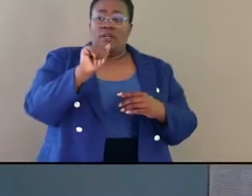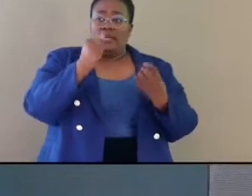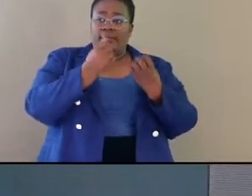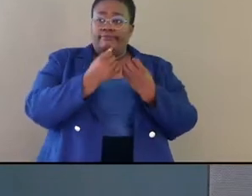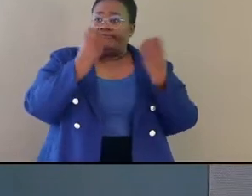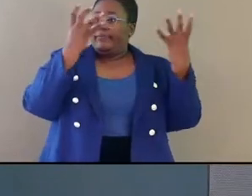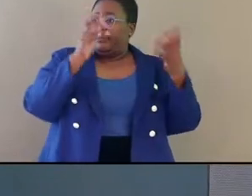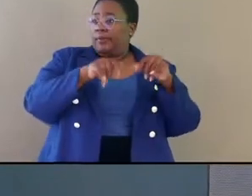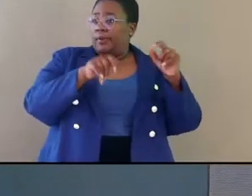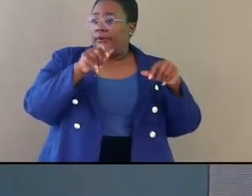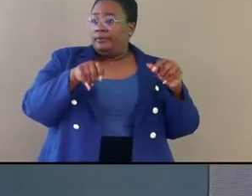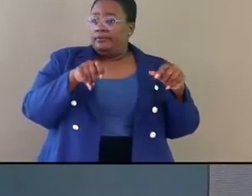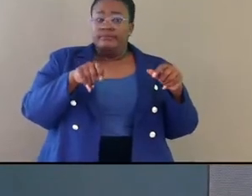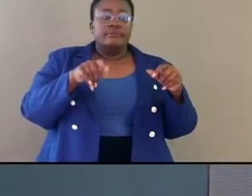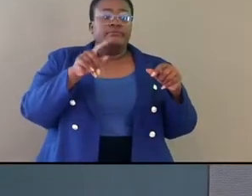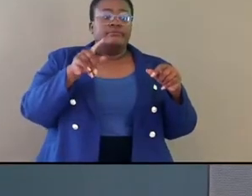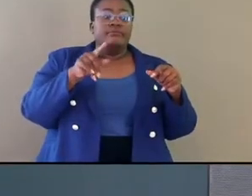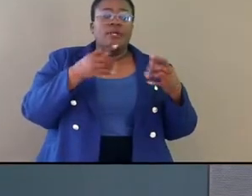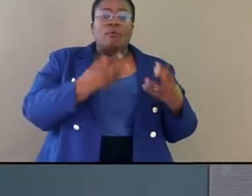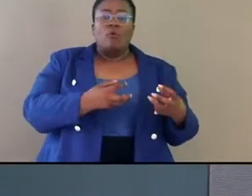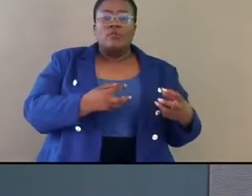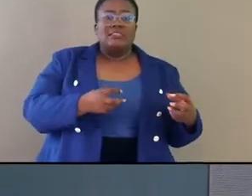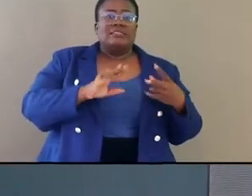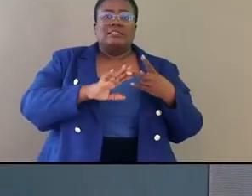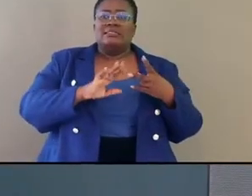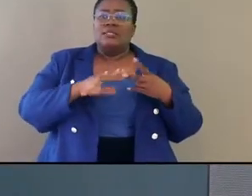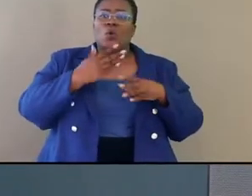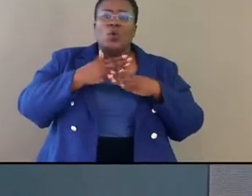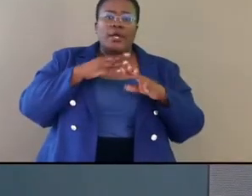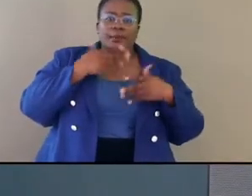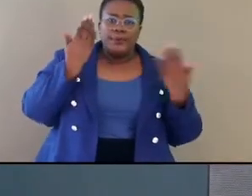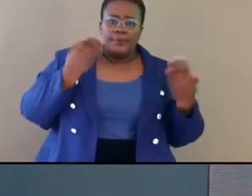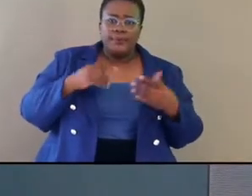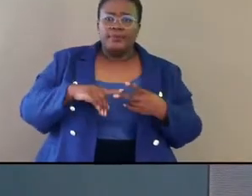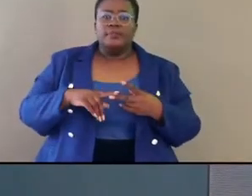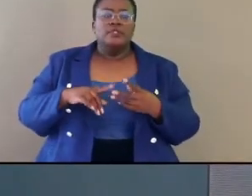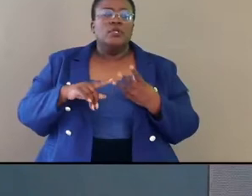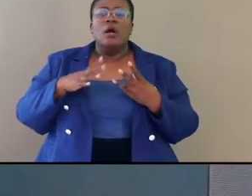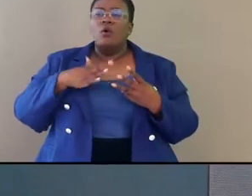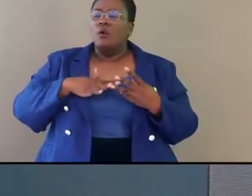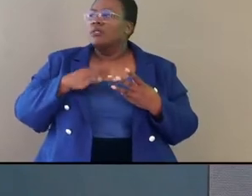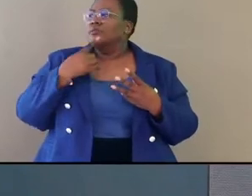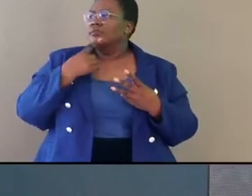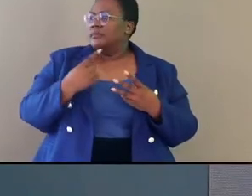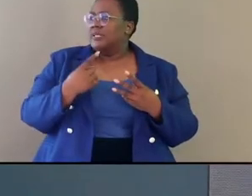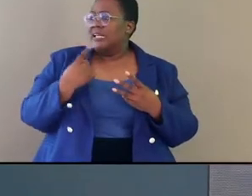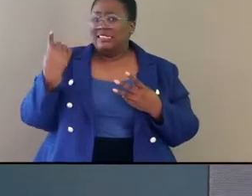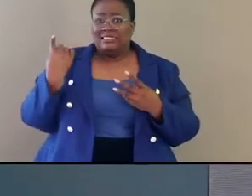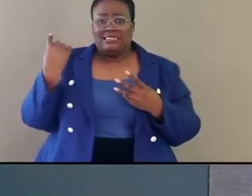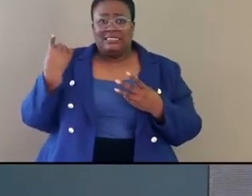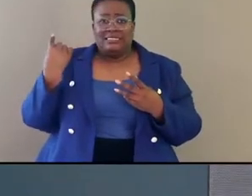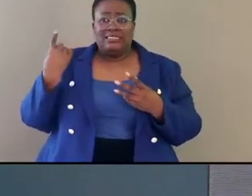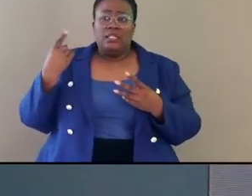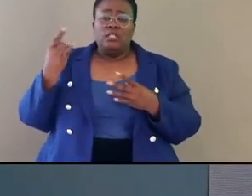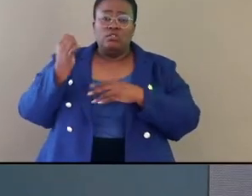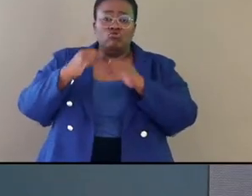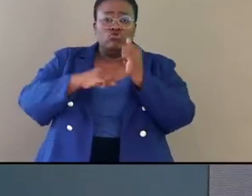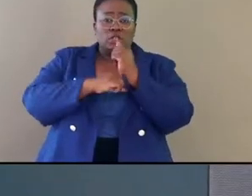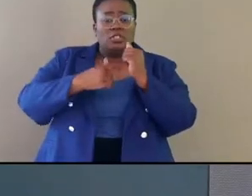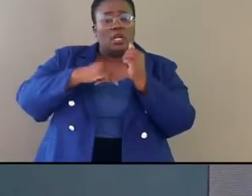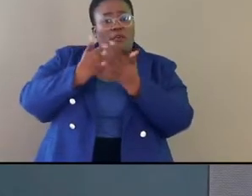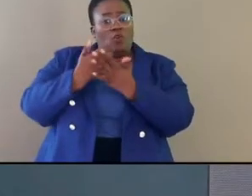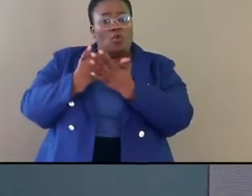are subject to debilitating poverty and unemployment and I want to like highlight here that it is actually the structure of our